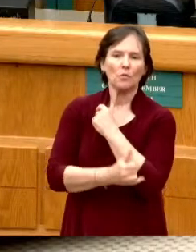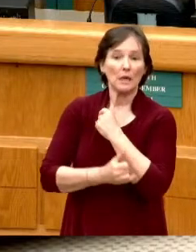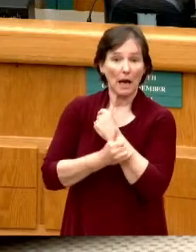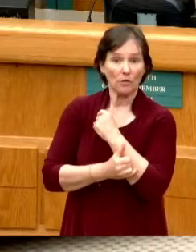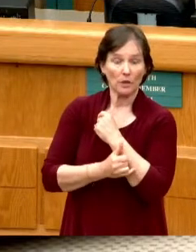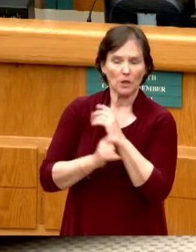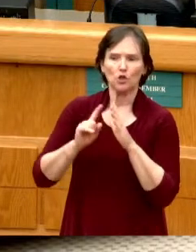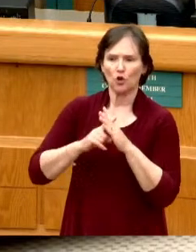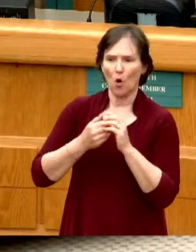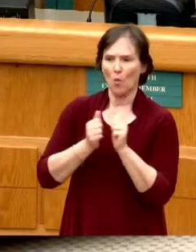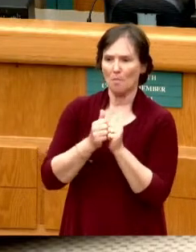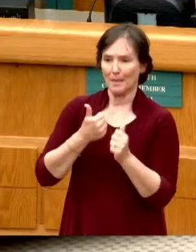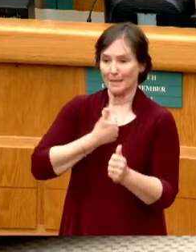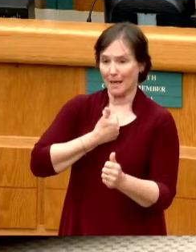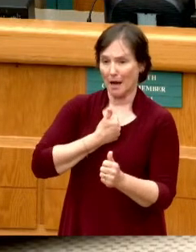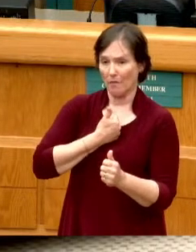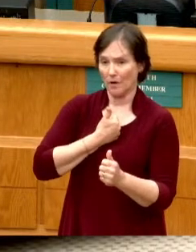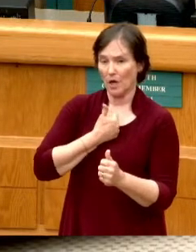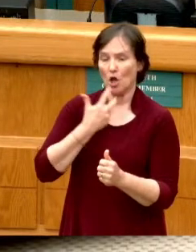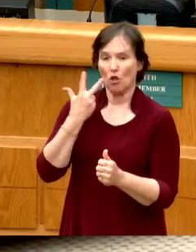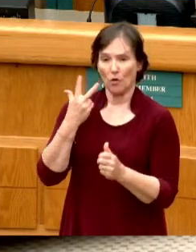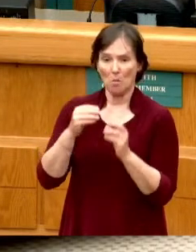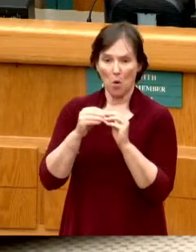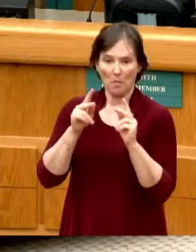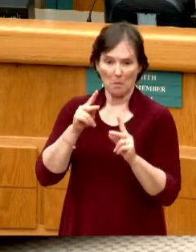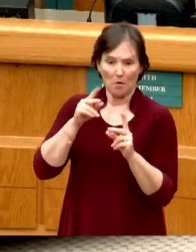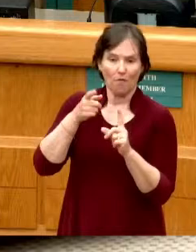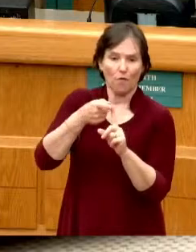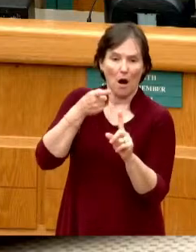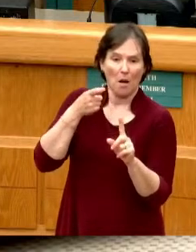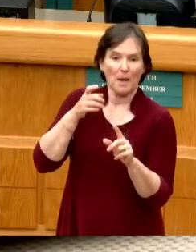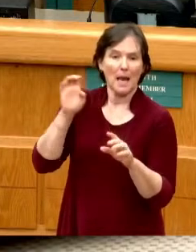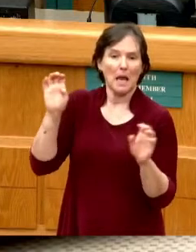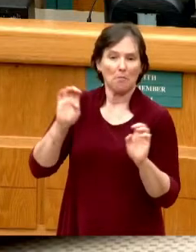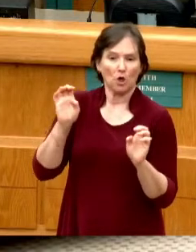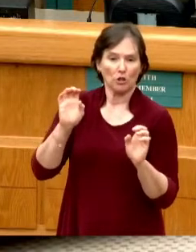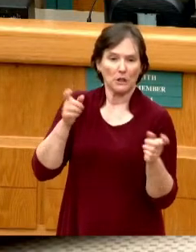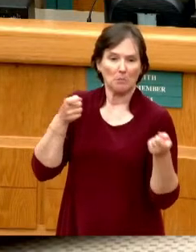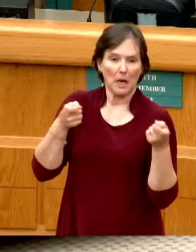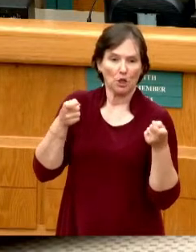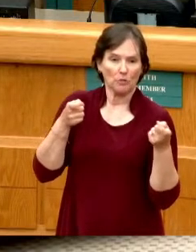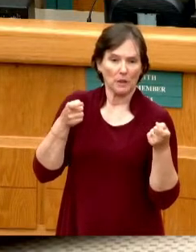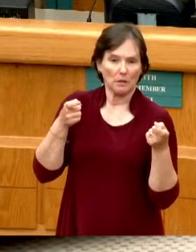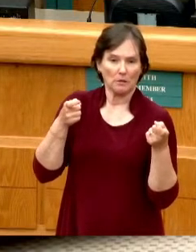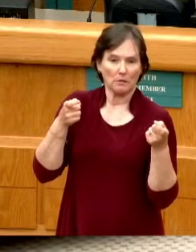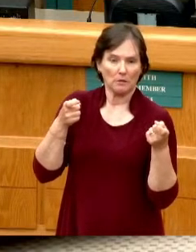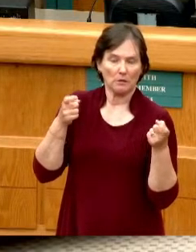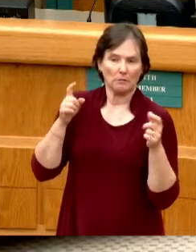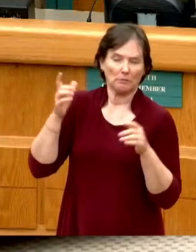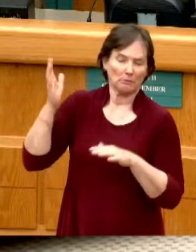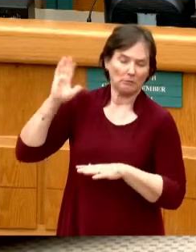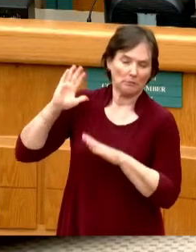other individuals in emergency management. Since that time, we've dealt with not one